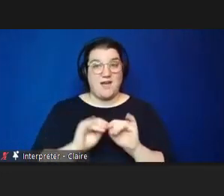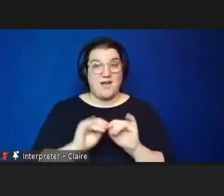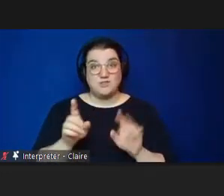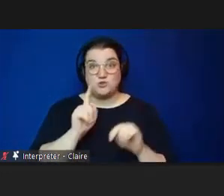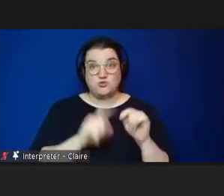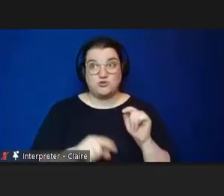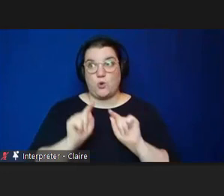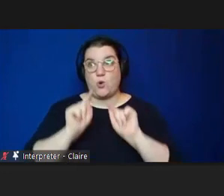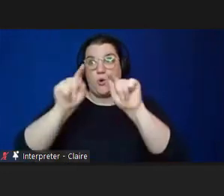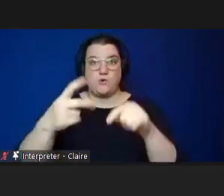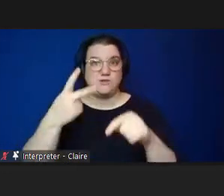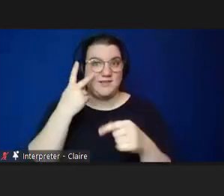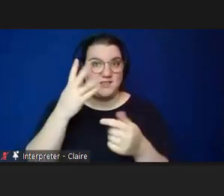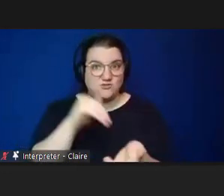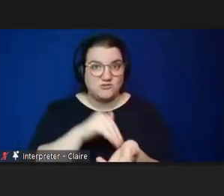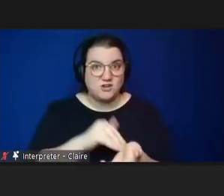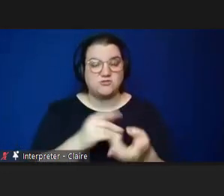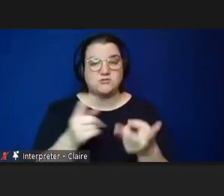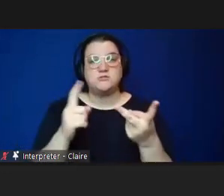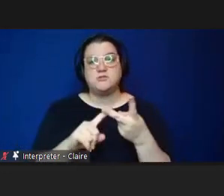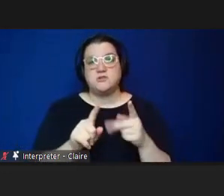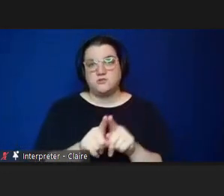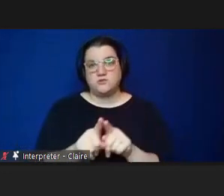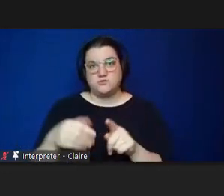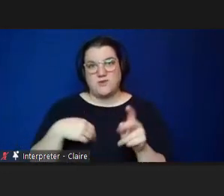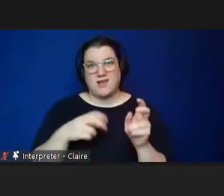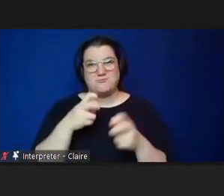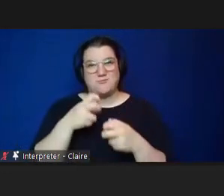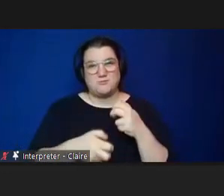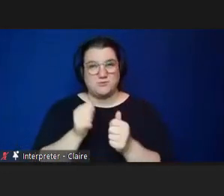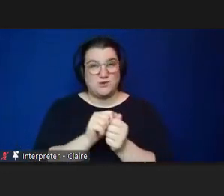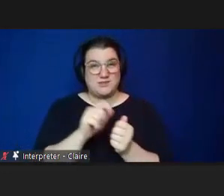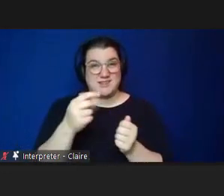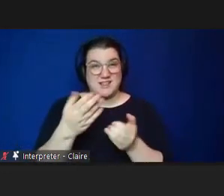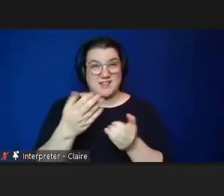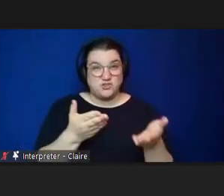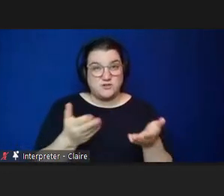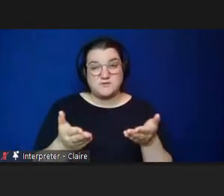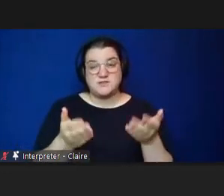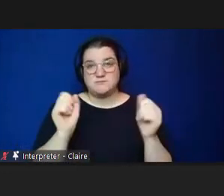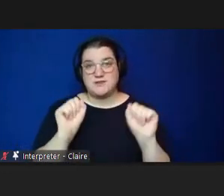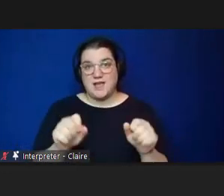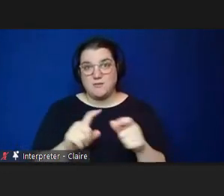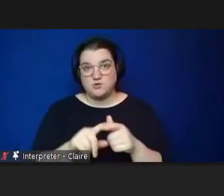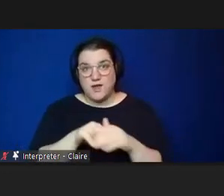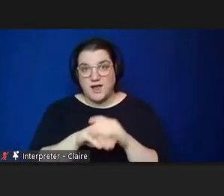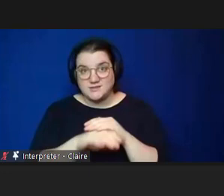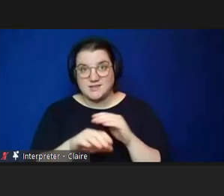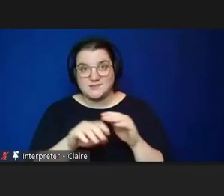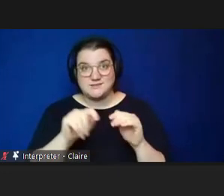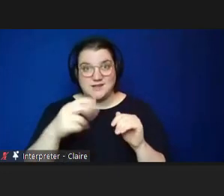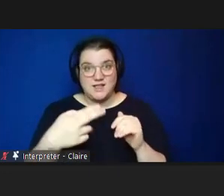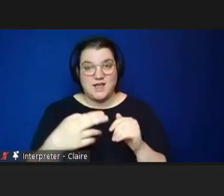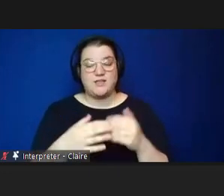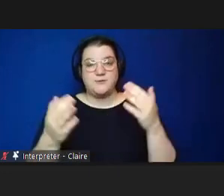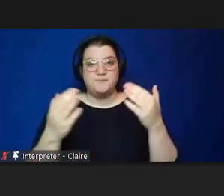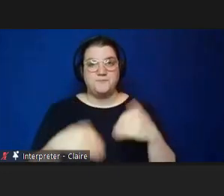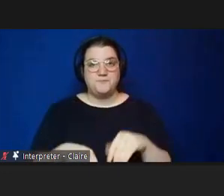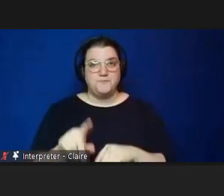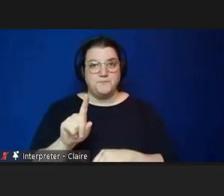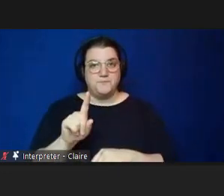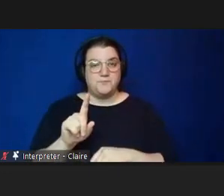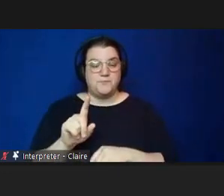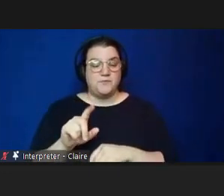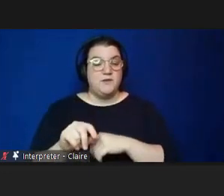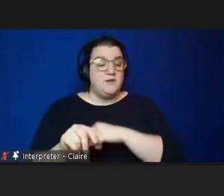doctor, but we also had issues with telehealth services, being able to access it, and a lot of people responding that their